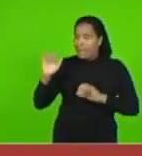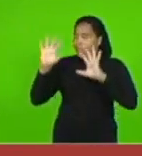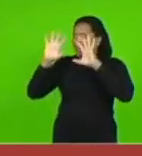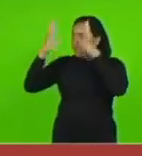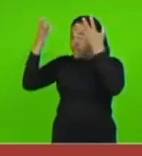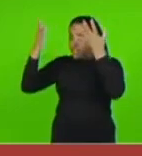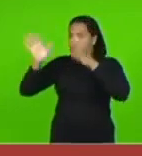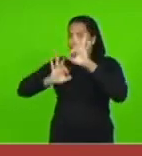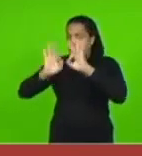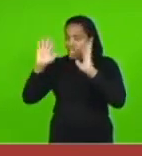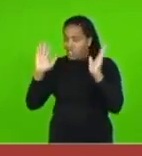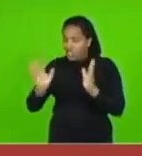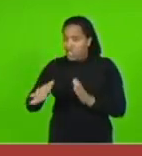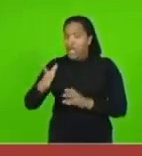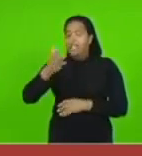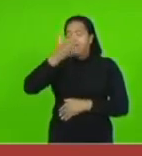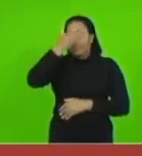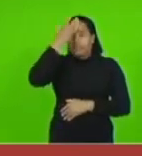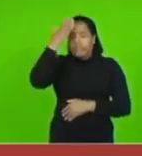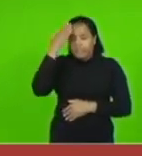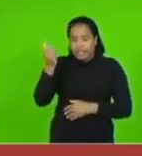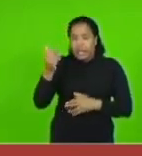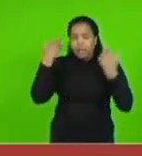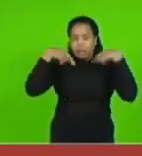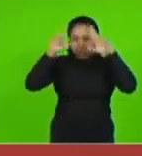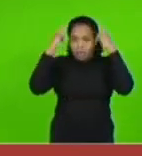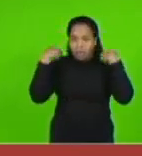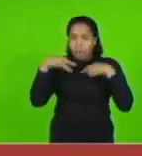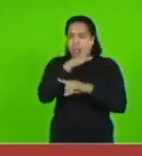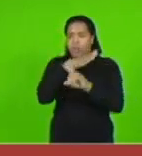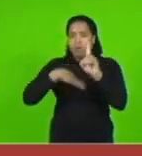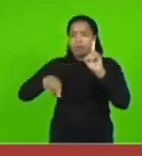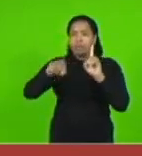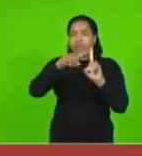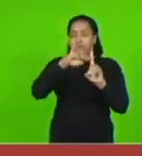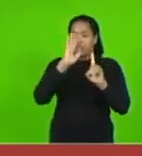who are accepting, because that's the ones that the Lord has been reaching out to.